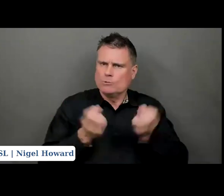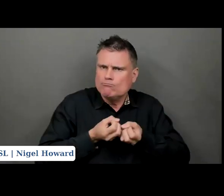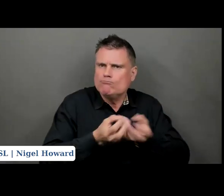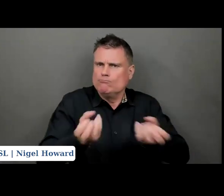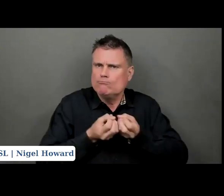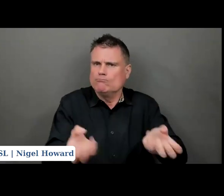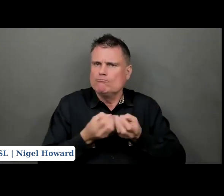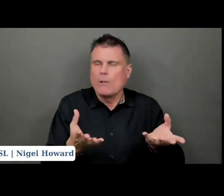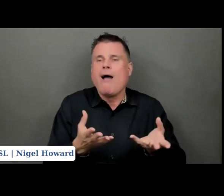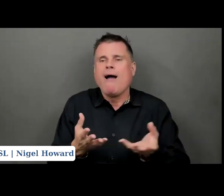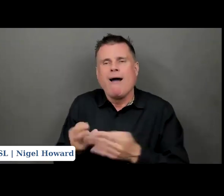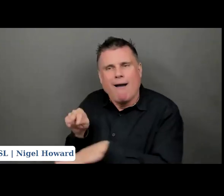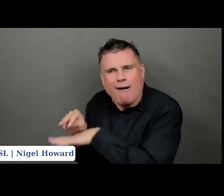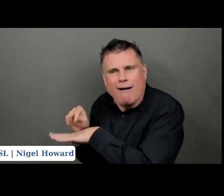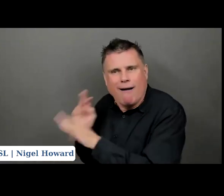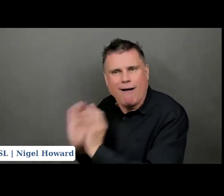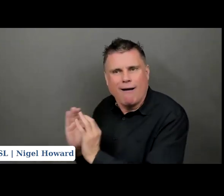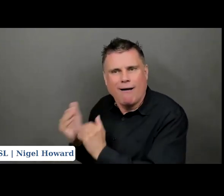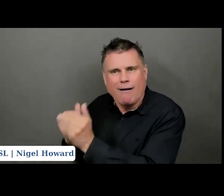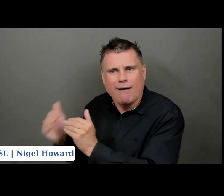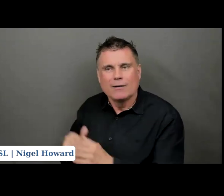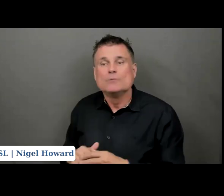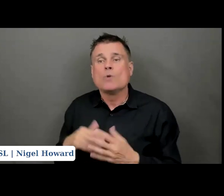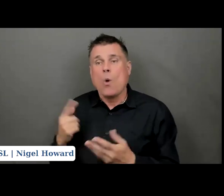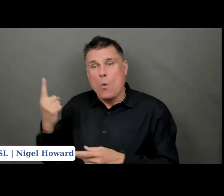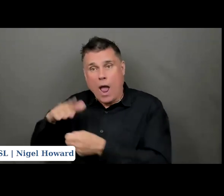2 districts, and